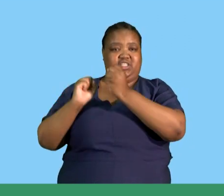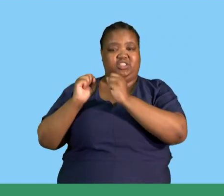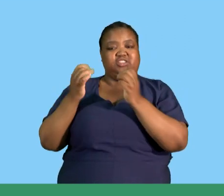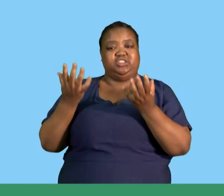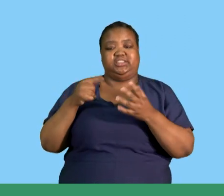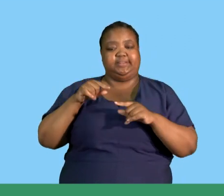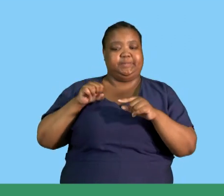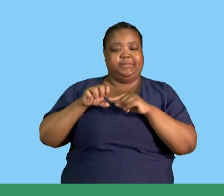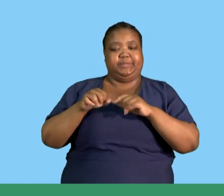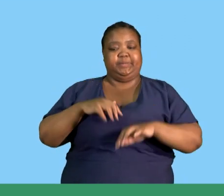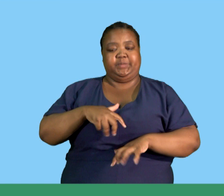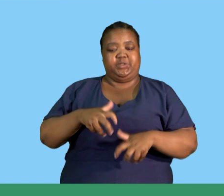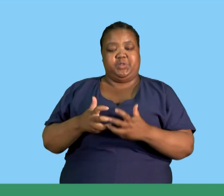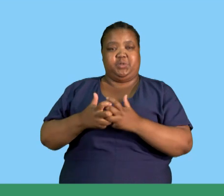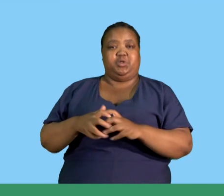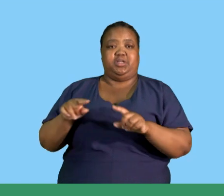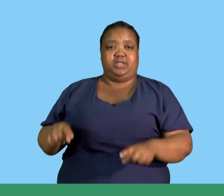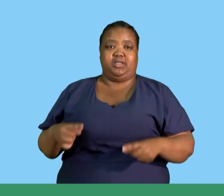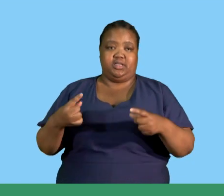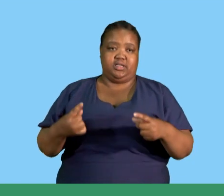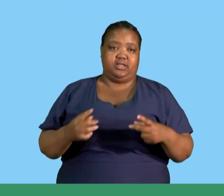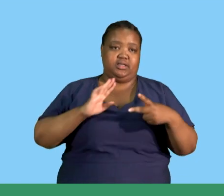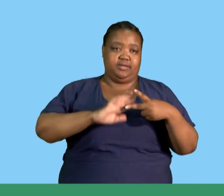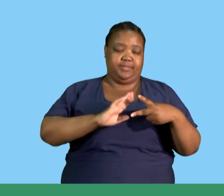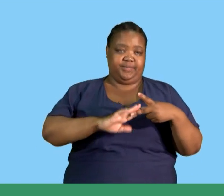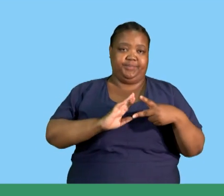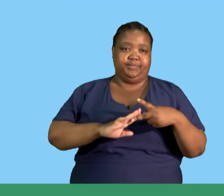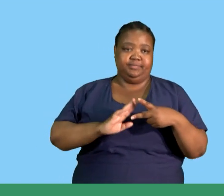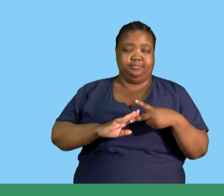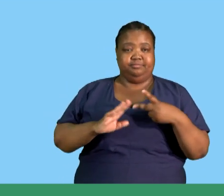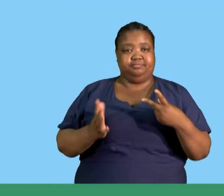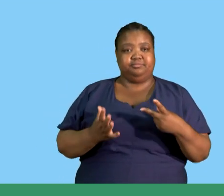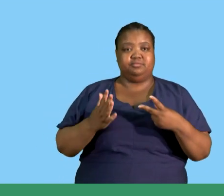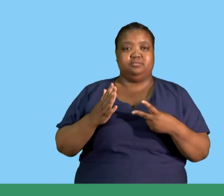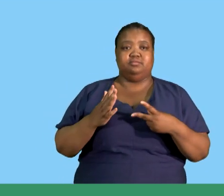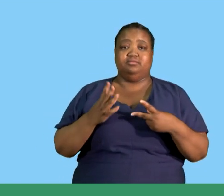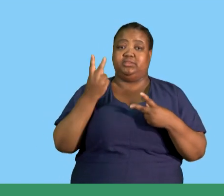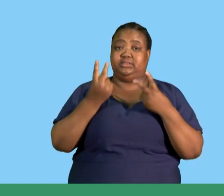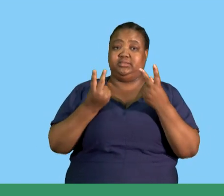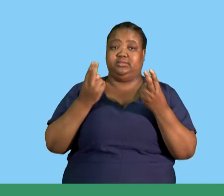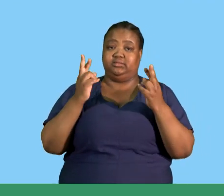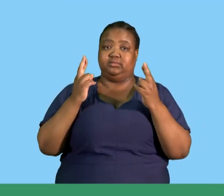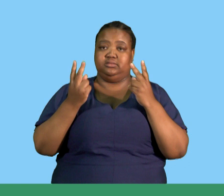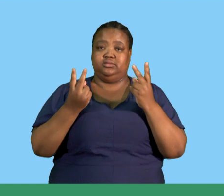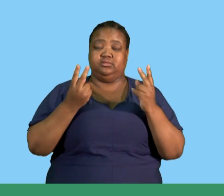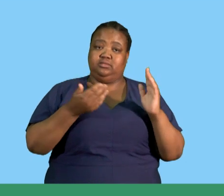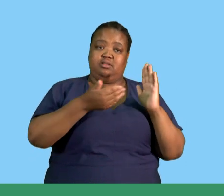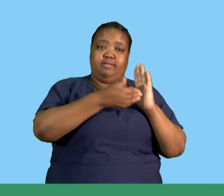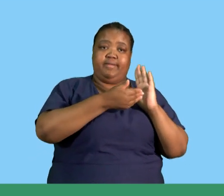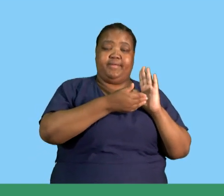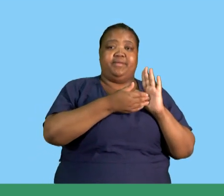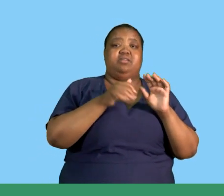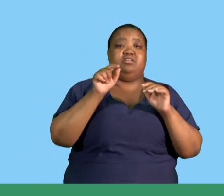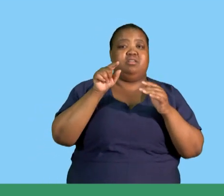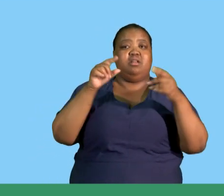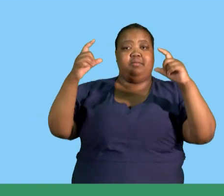we've identified the first challenge. The second challenge, as you can see, some government, I hope you can see because it was taken